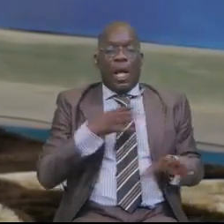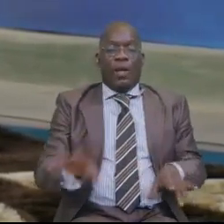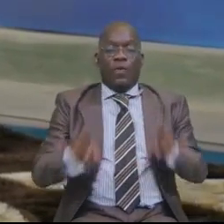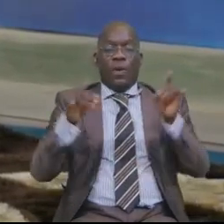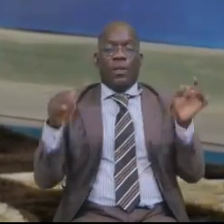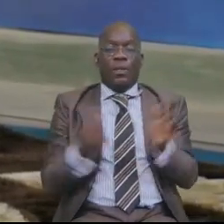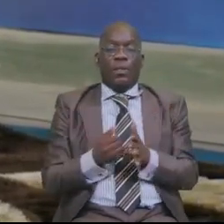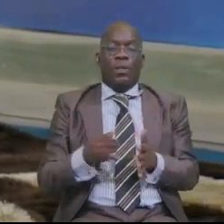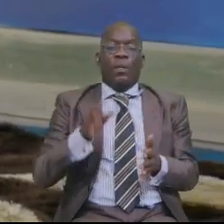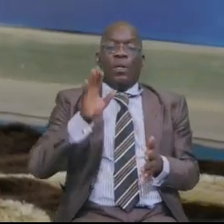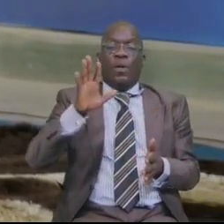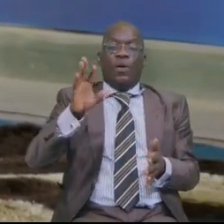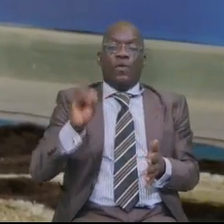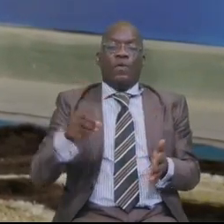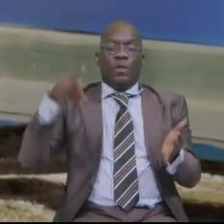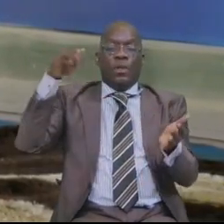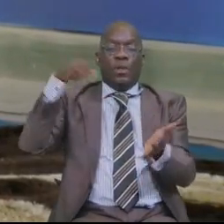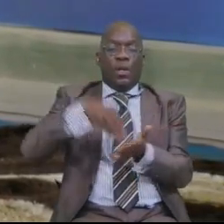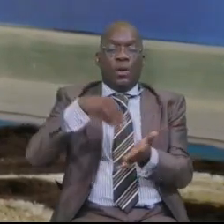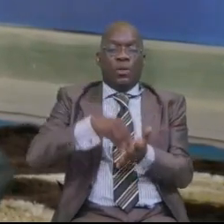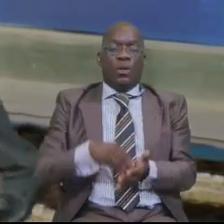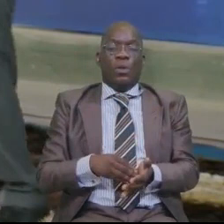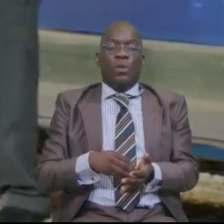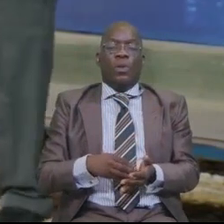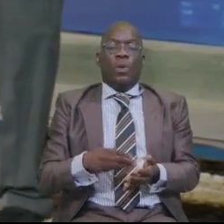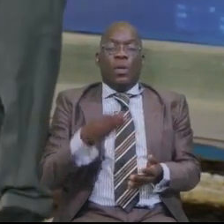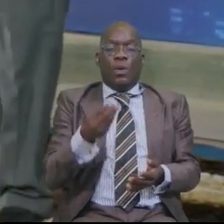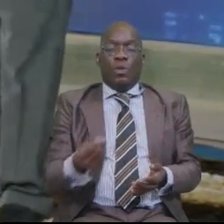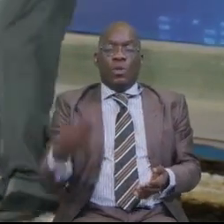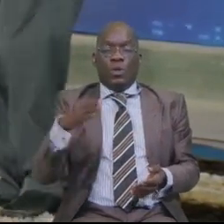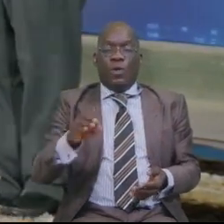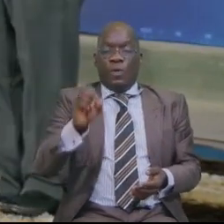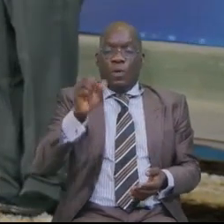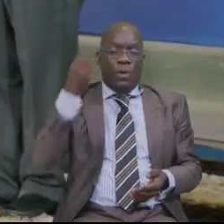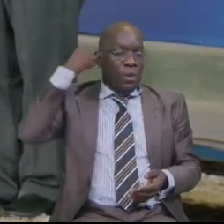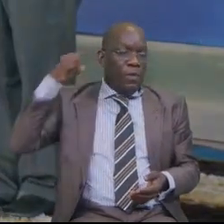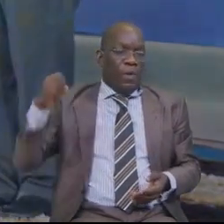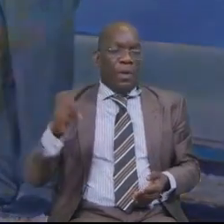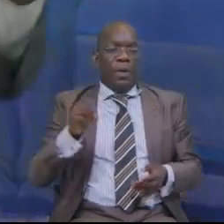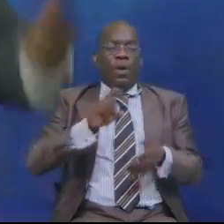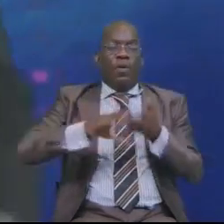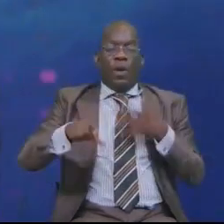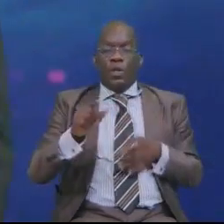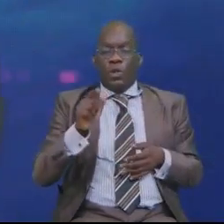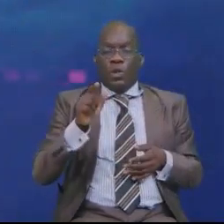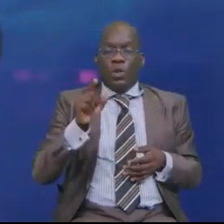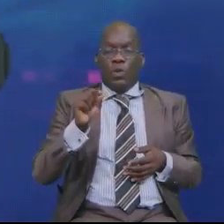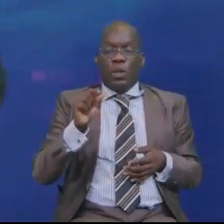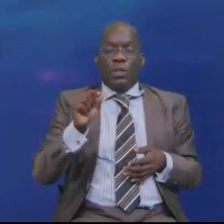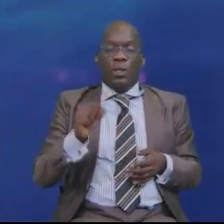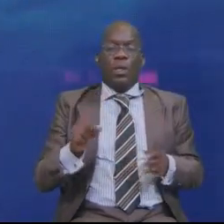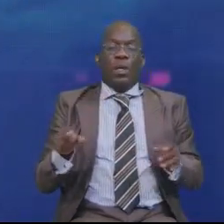each 50,000 pieces of silver. Then in verse 20 it says, so mightily grew